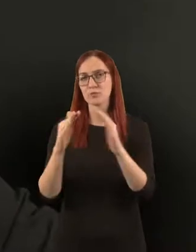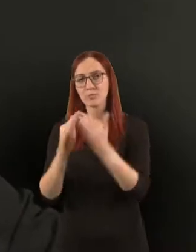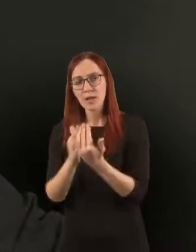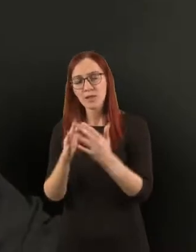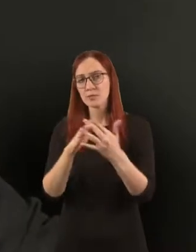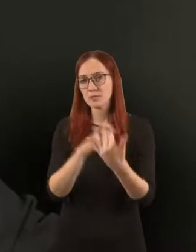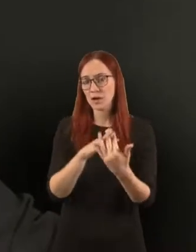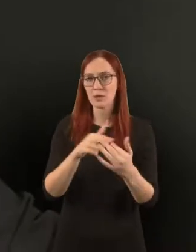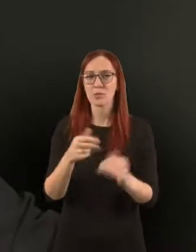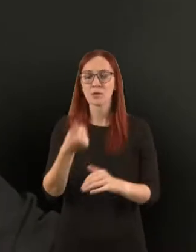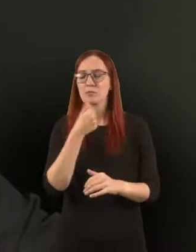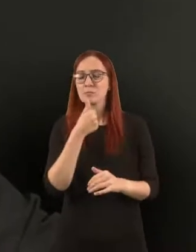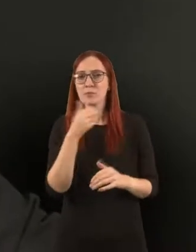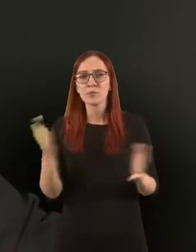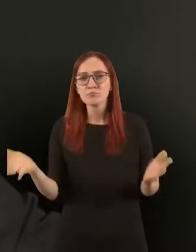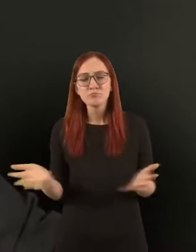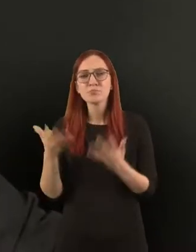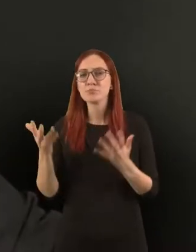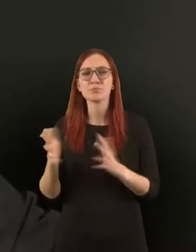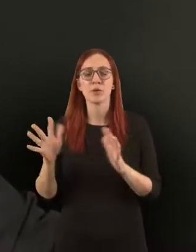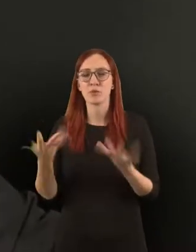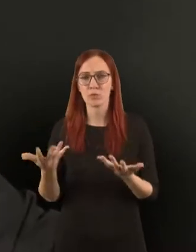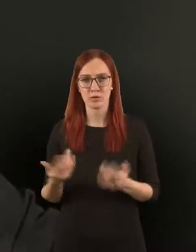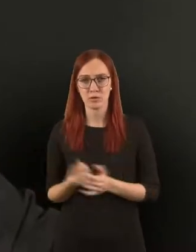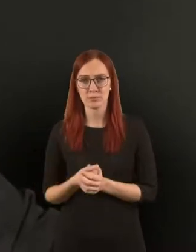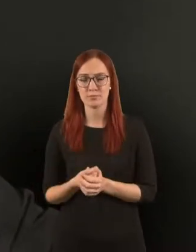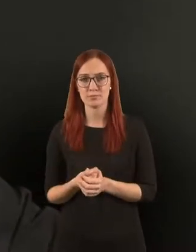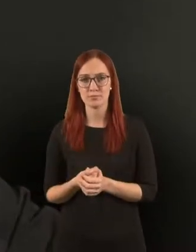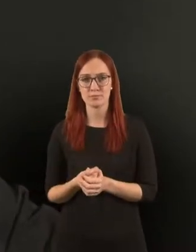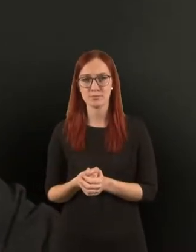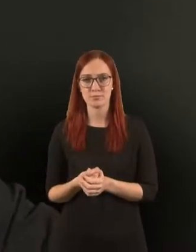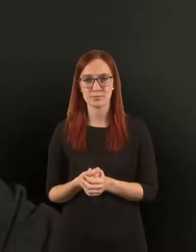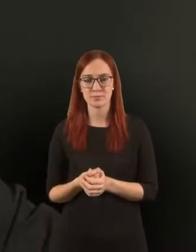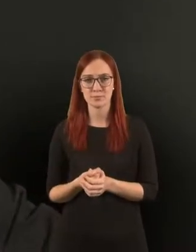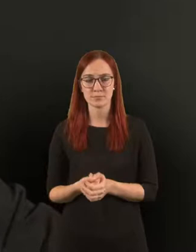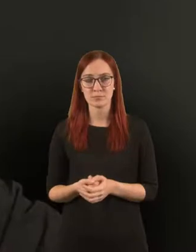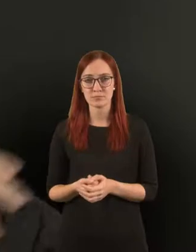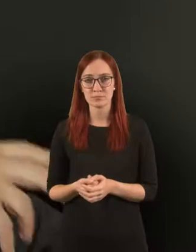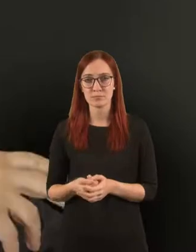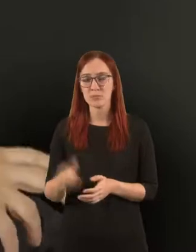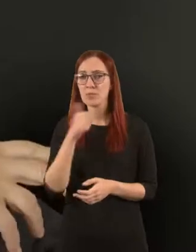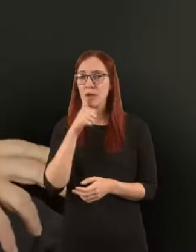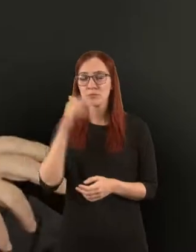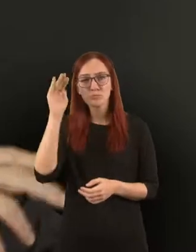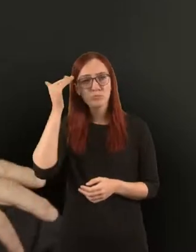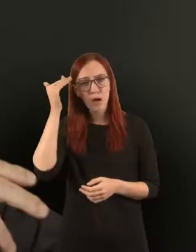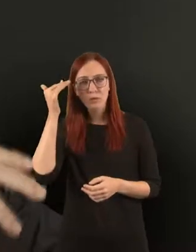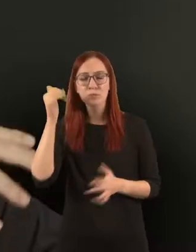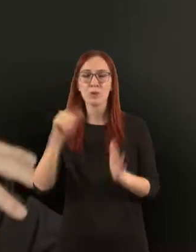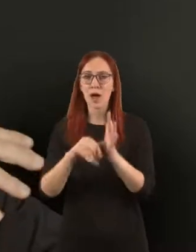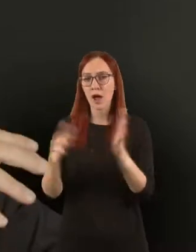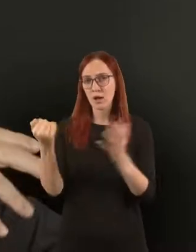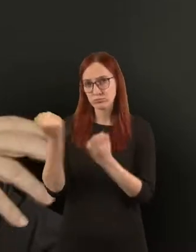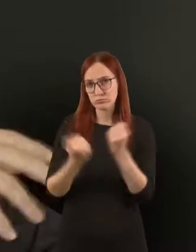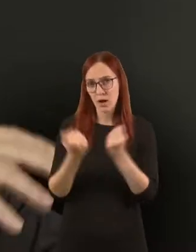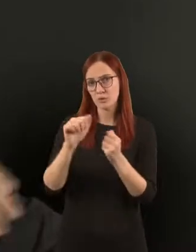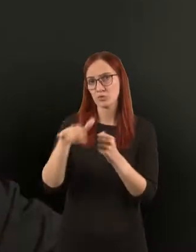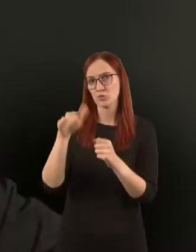or corporation people, they need to provide these kind of alternatives so those that needs